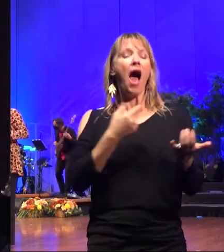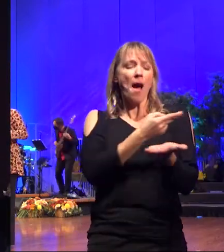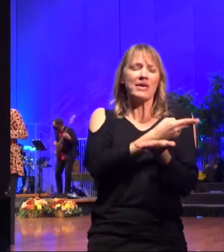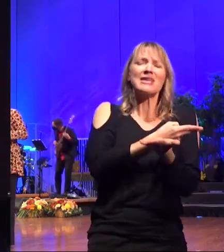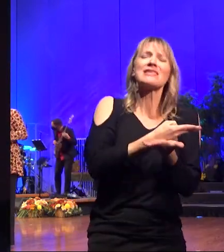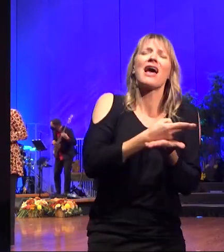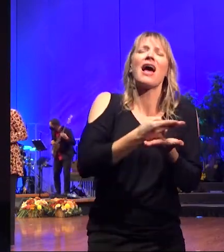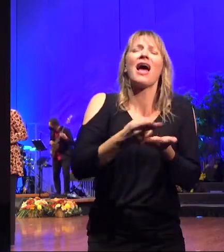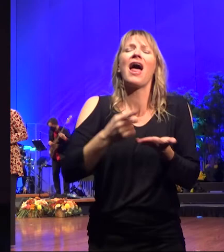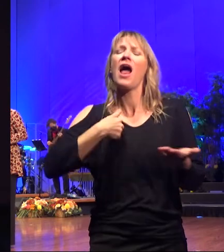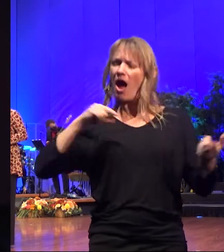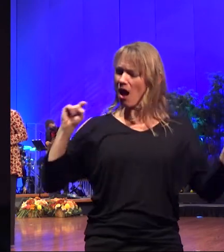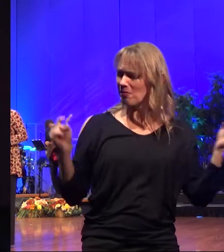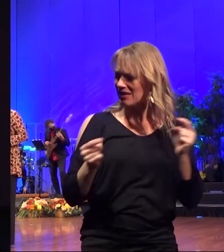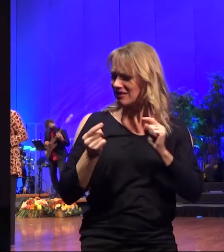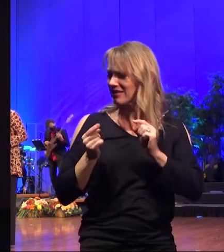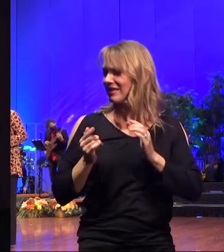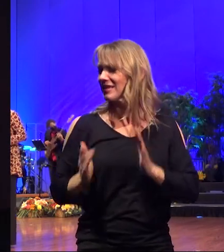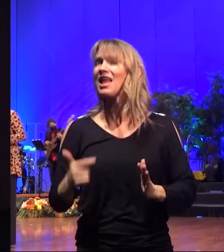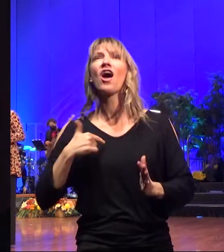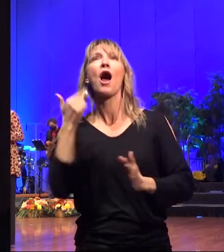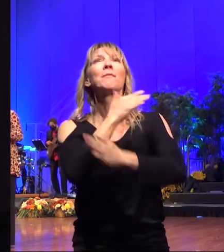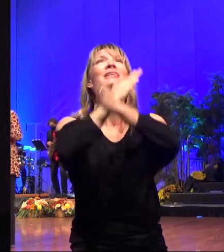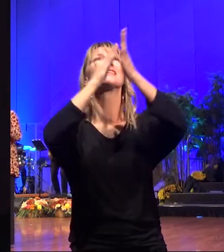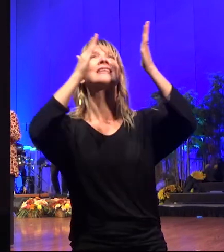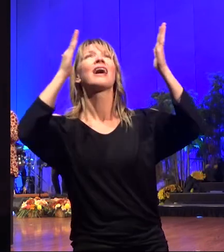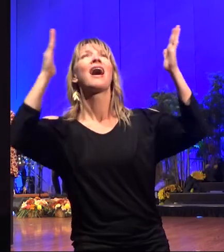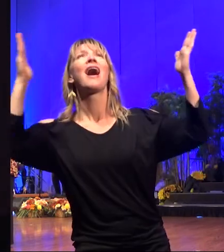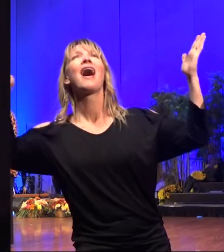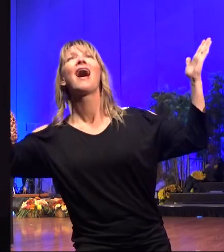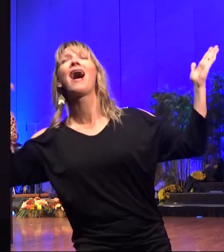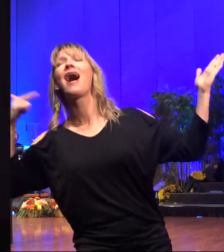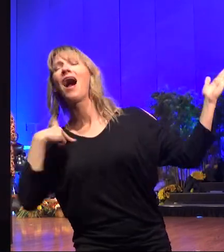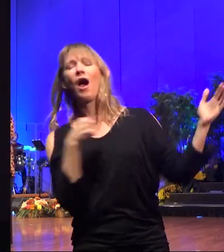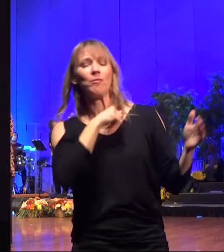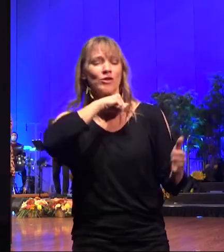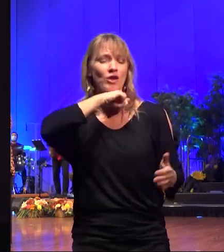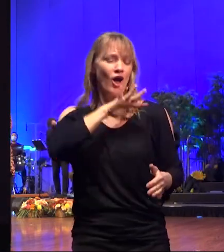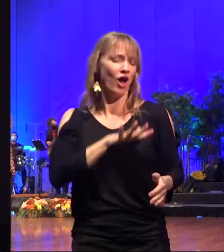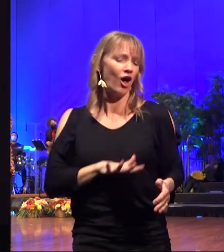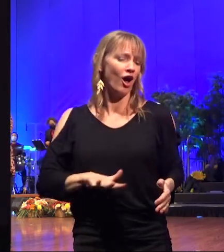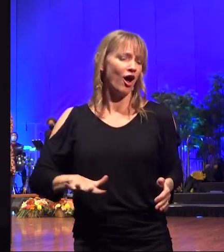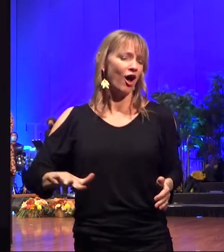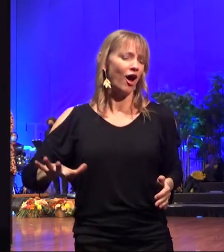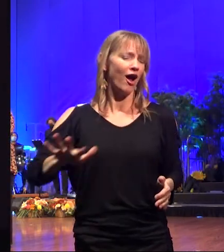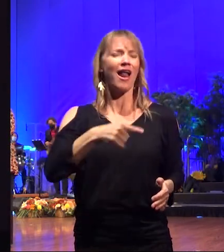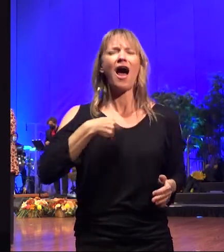a saint, I'm a sinner, I'm the sky, I'm the dirt.